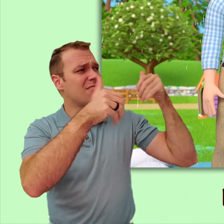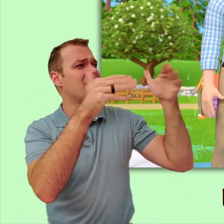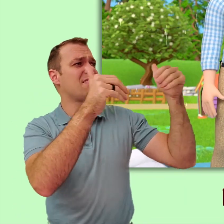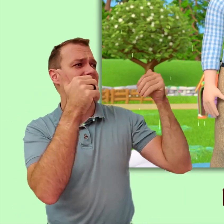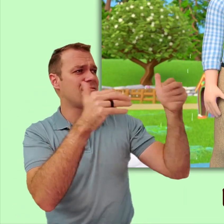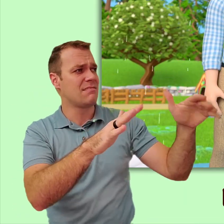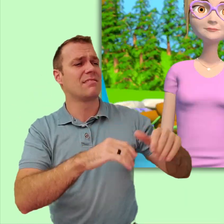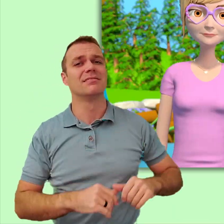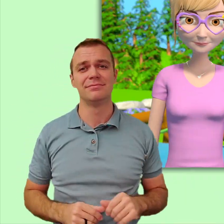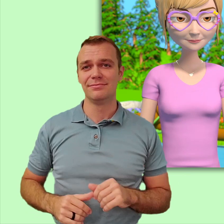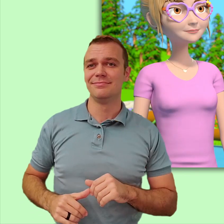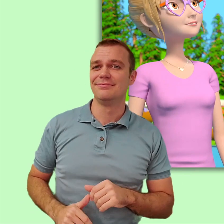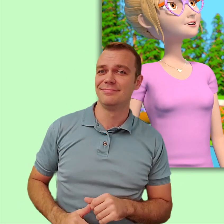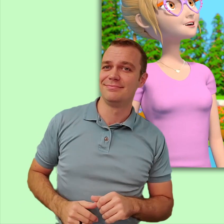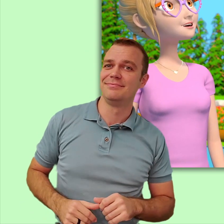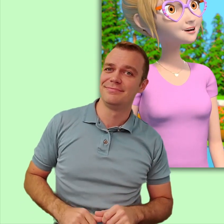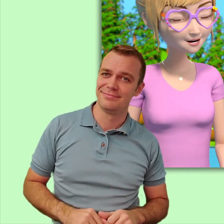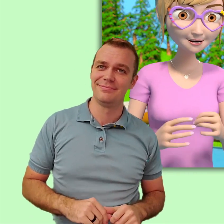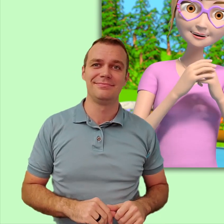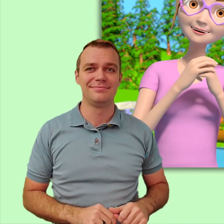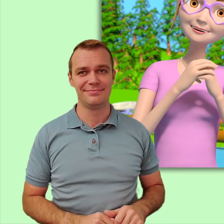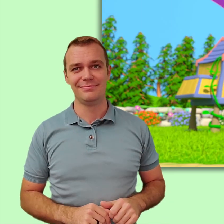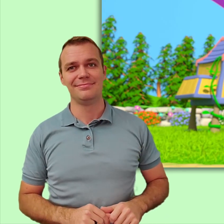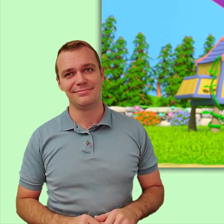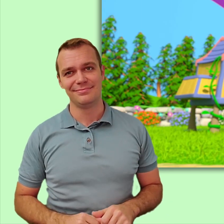rain, go away.